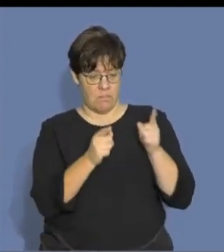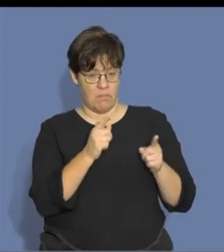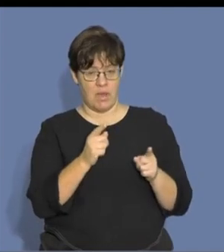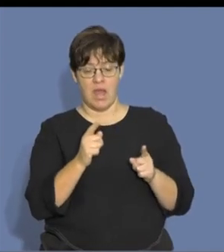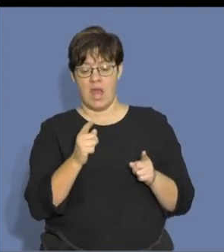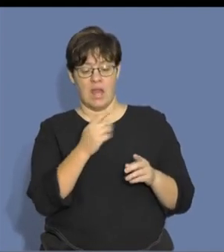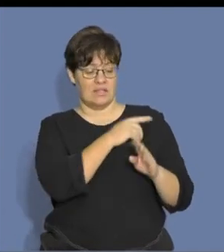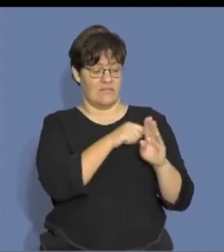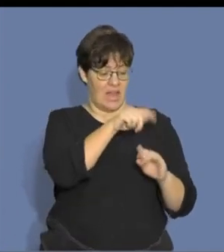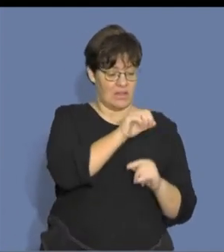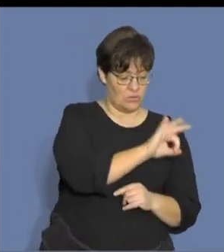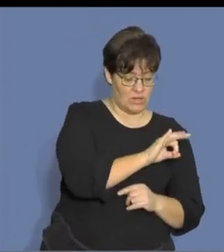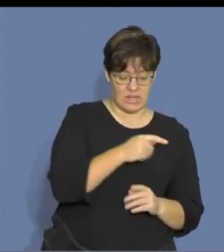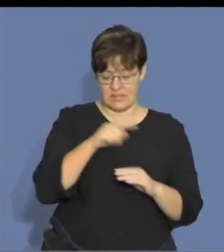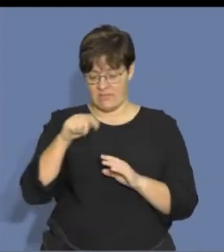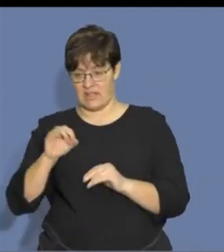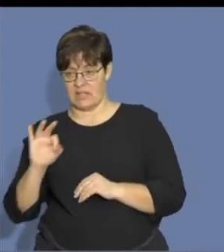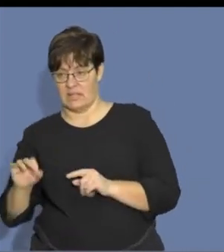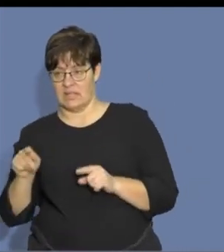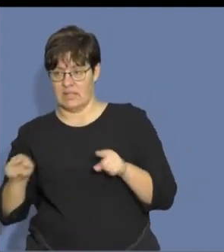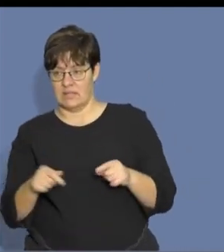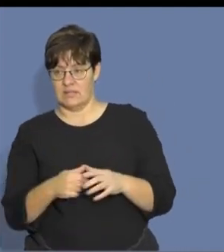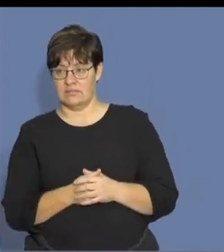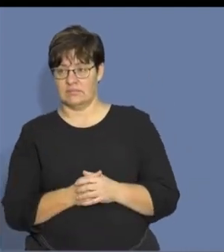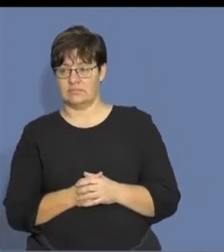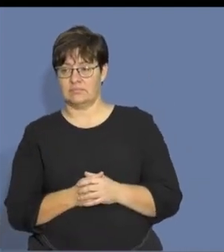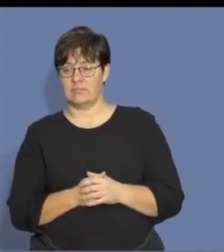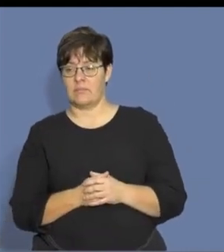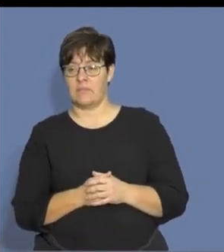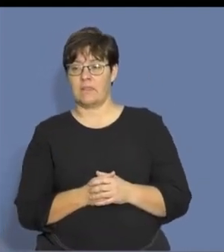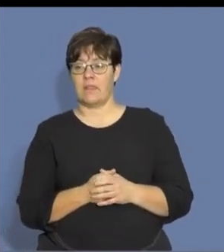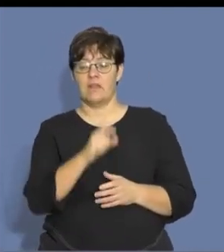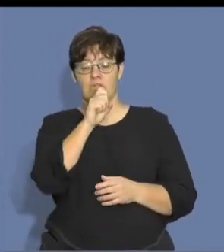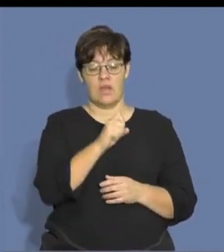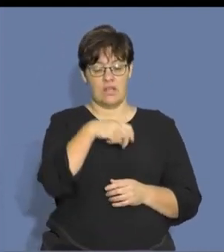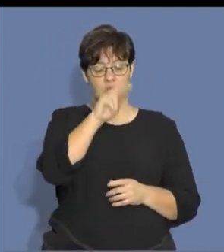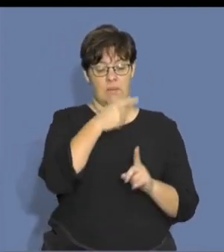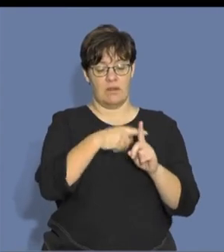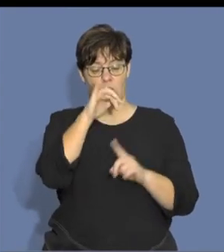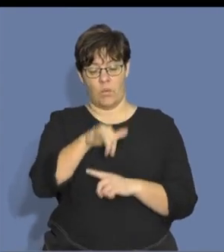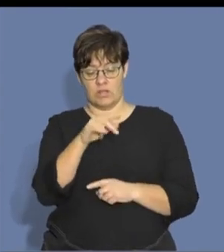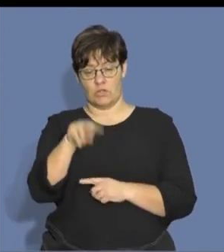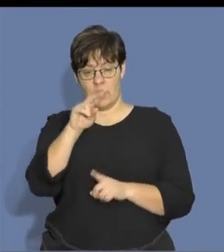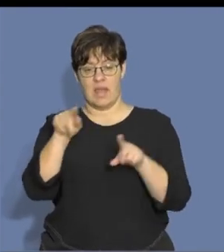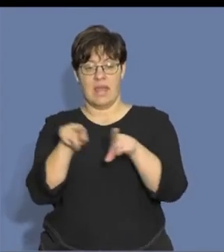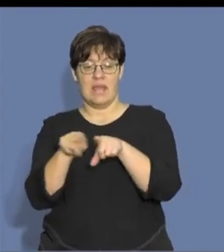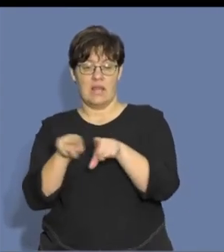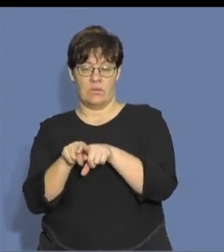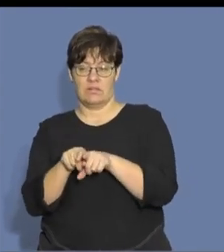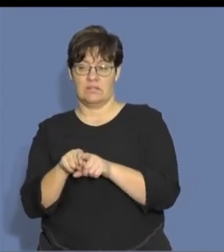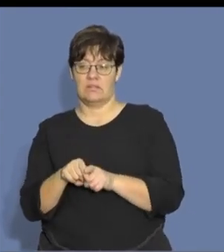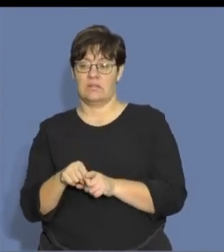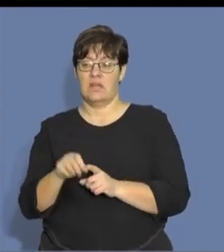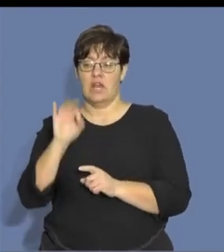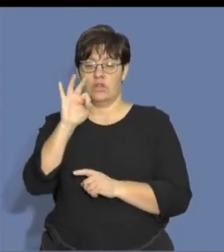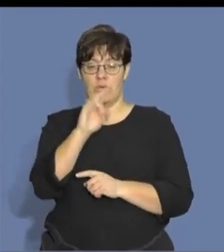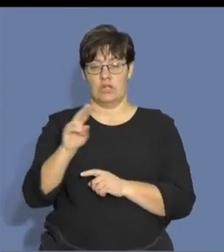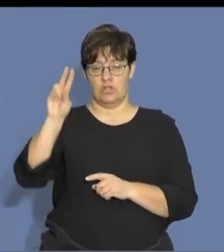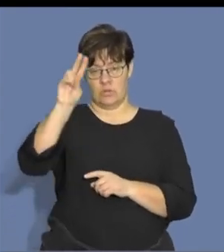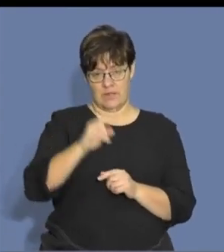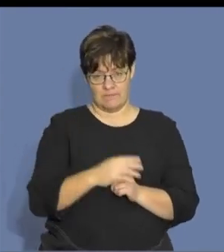by 3, and what I'm going to get is that x squared plus y squared is equal to 3 squared.